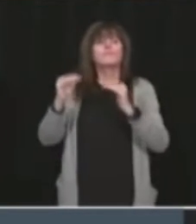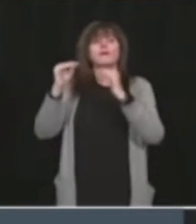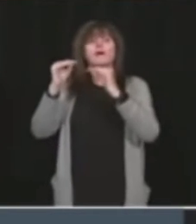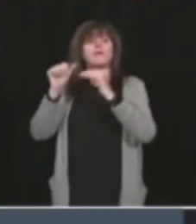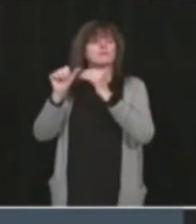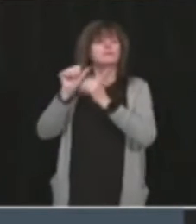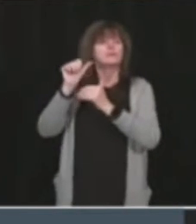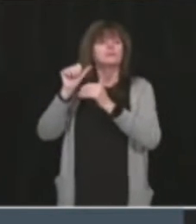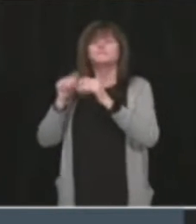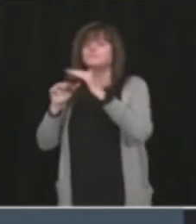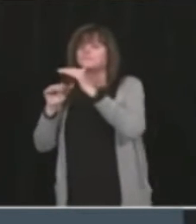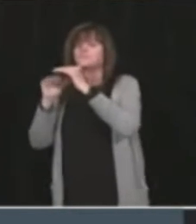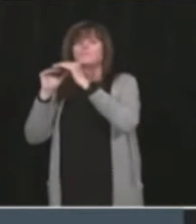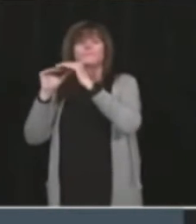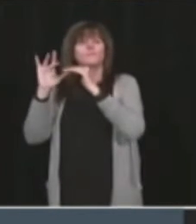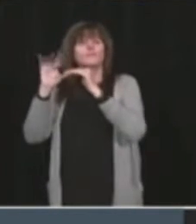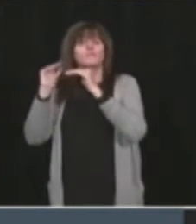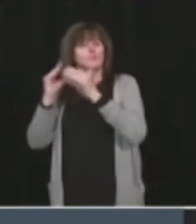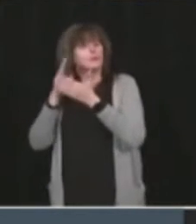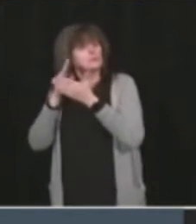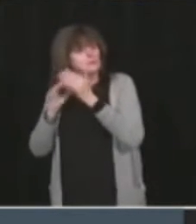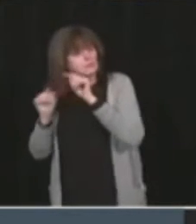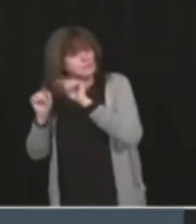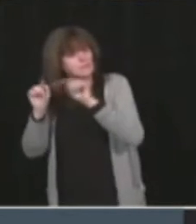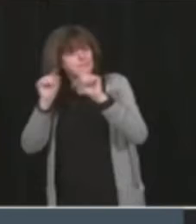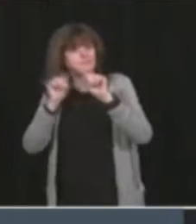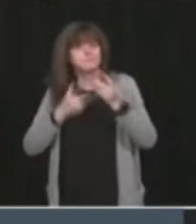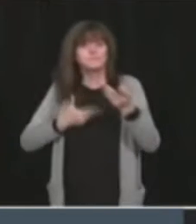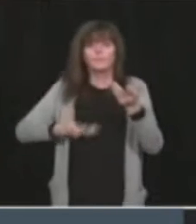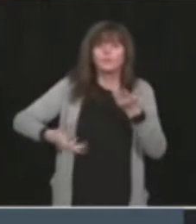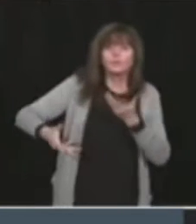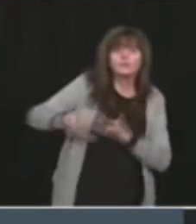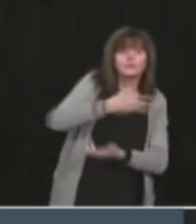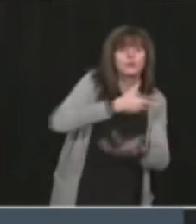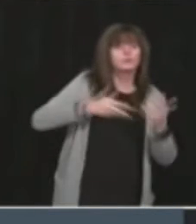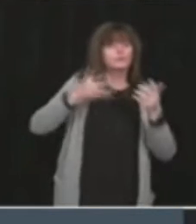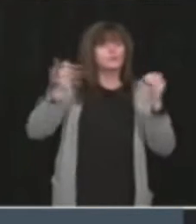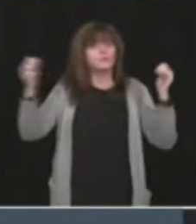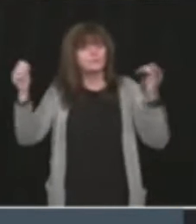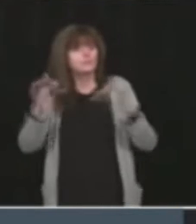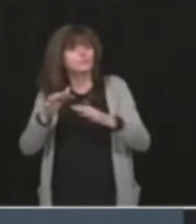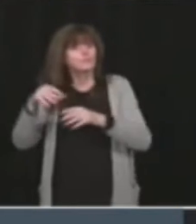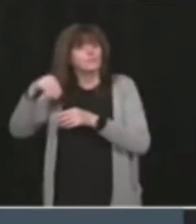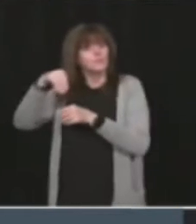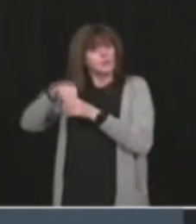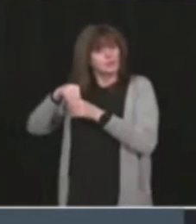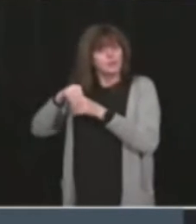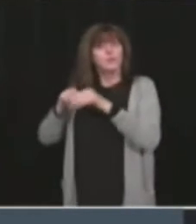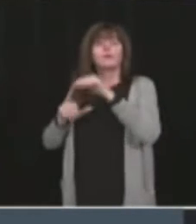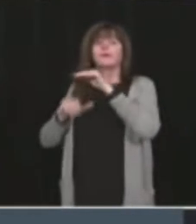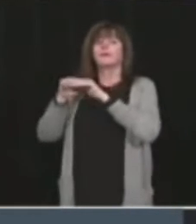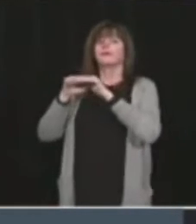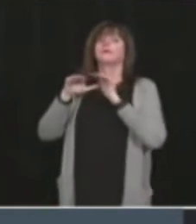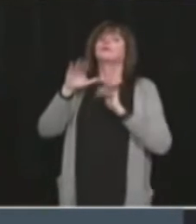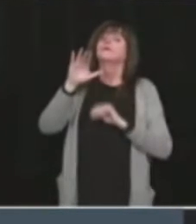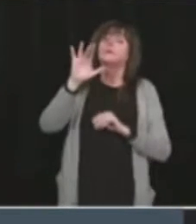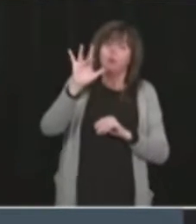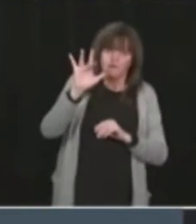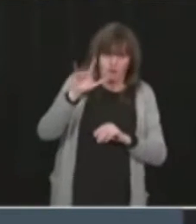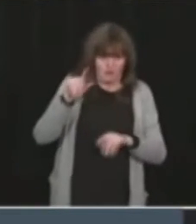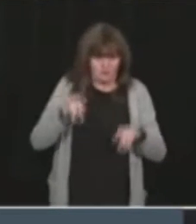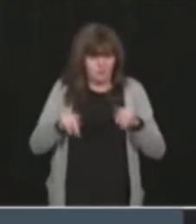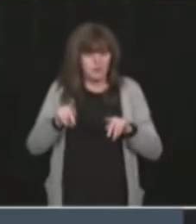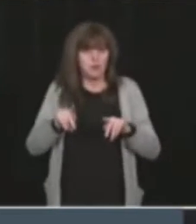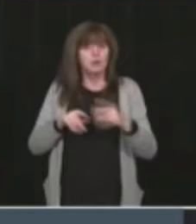will increase to 25 people indoors and 100 people outdoors. Organized public events will increase